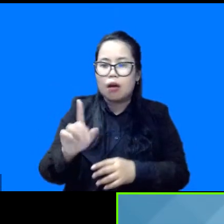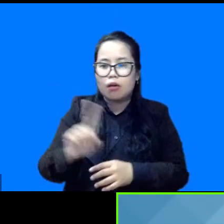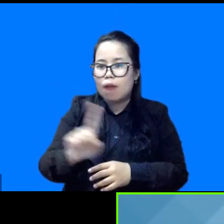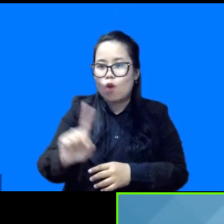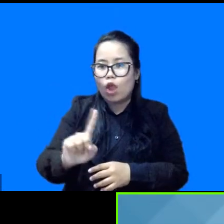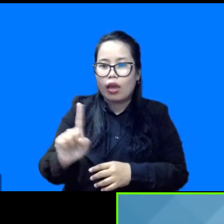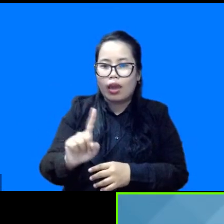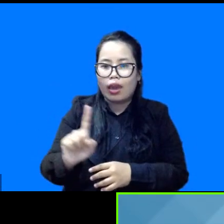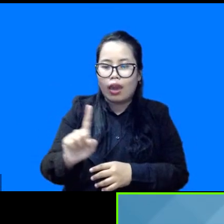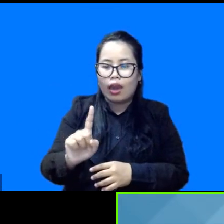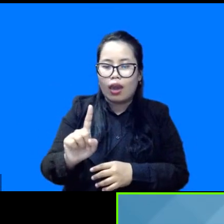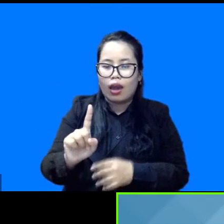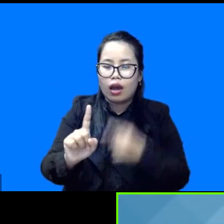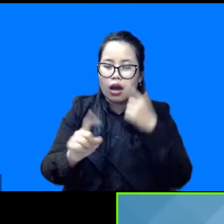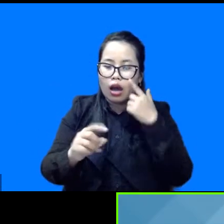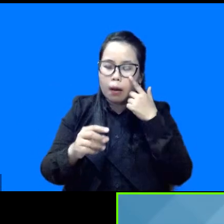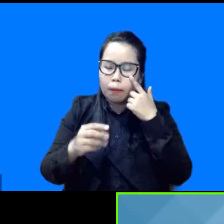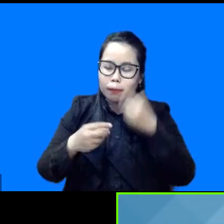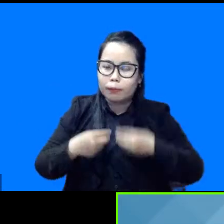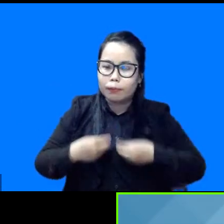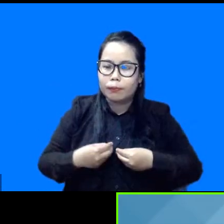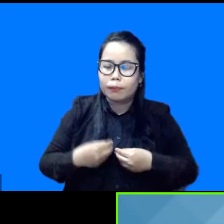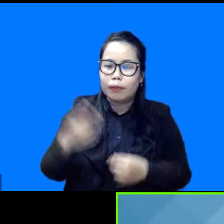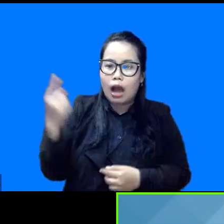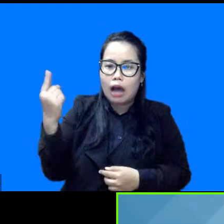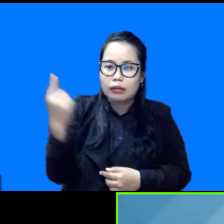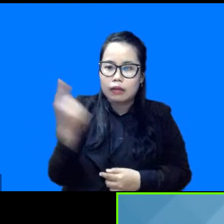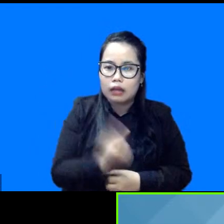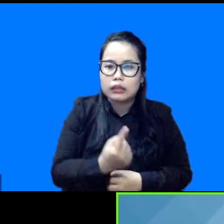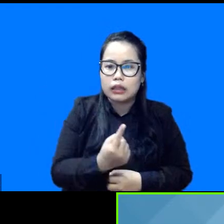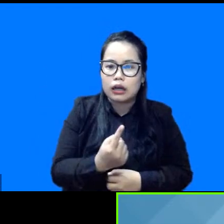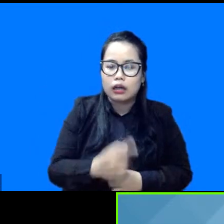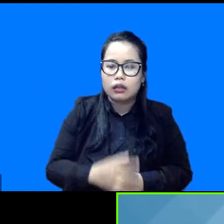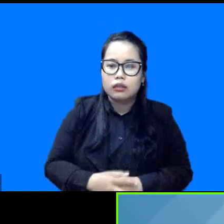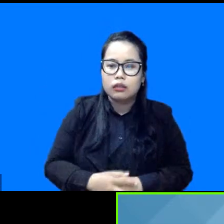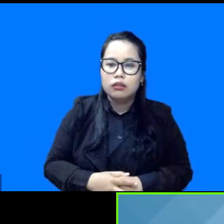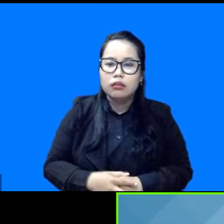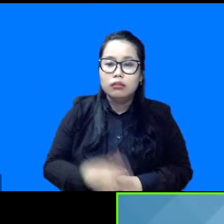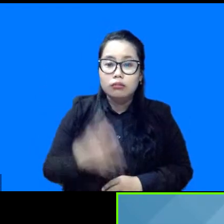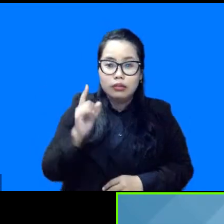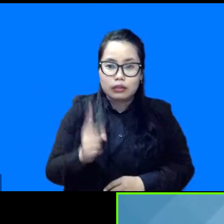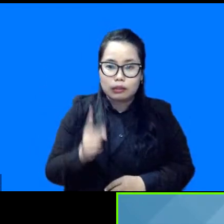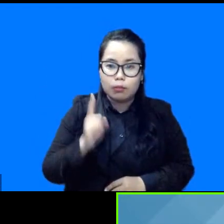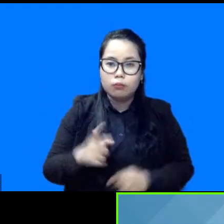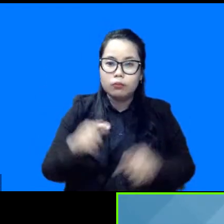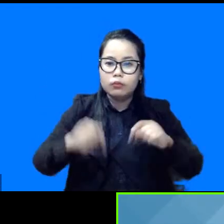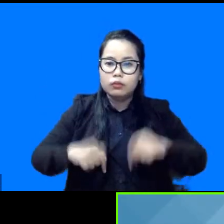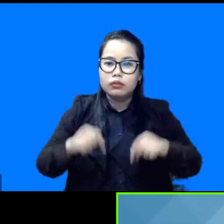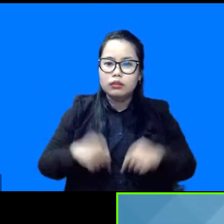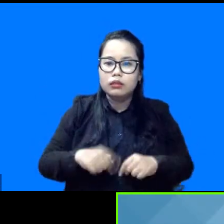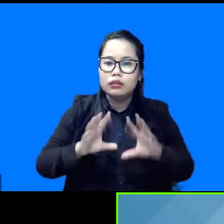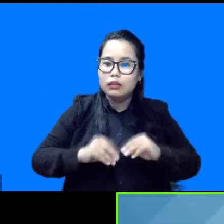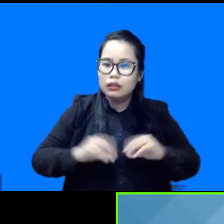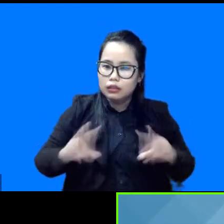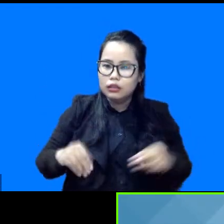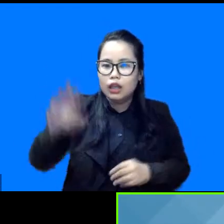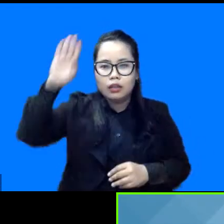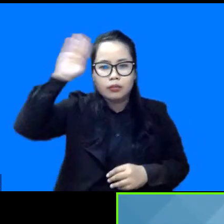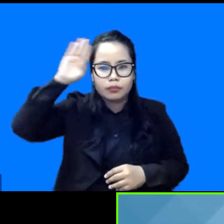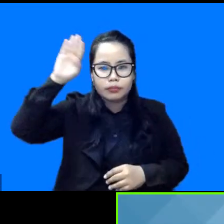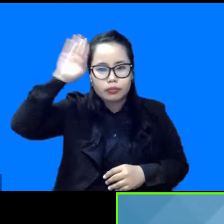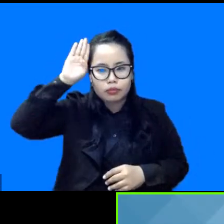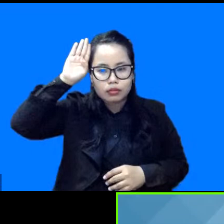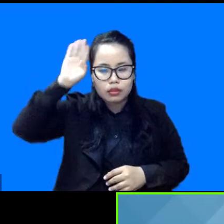public consultation, because it's a man's job to defending their families, for